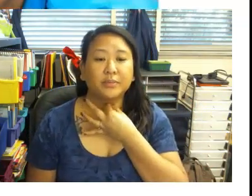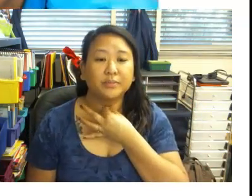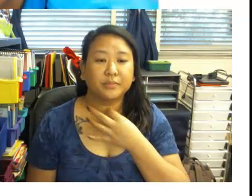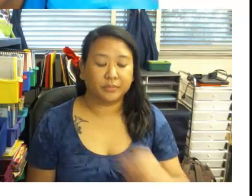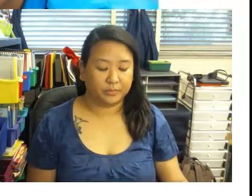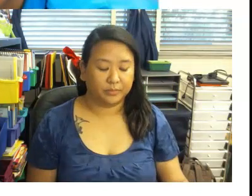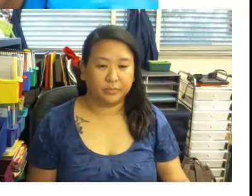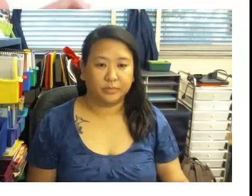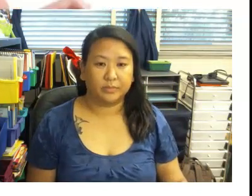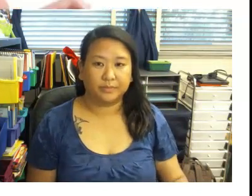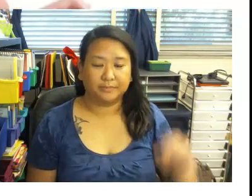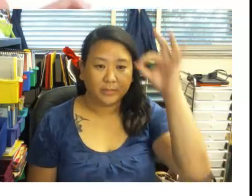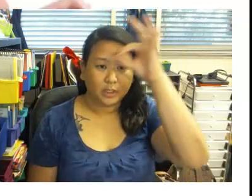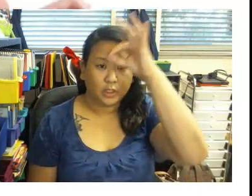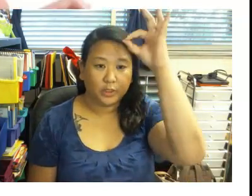Curious.